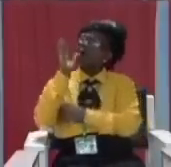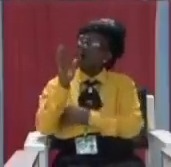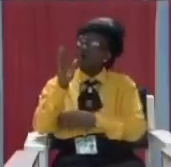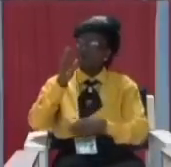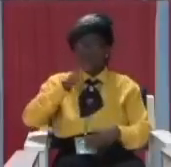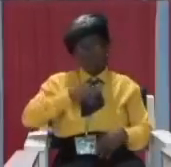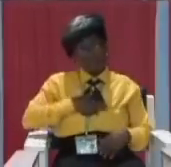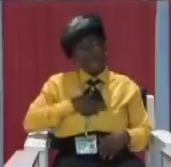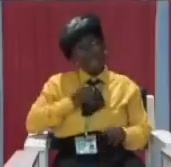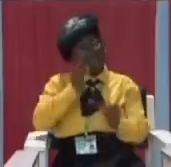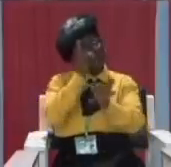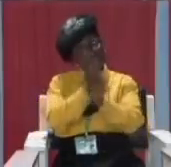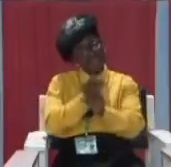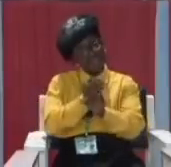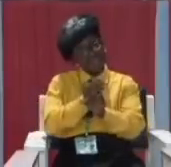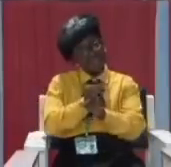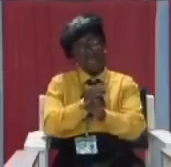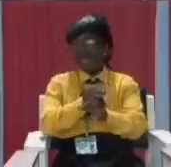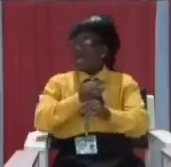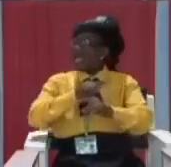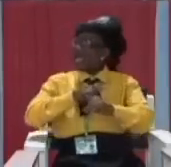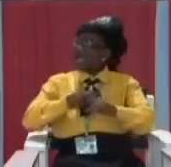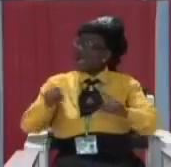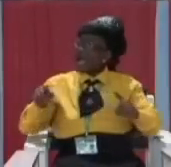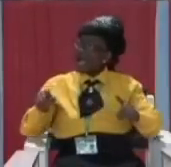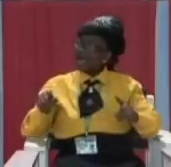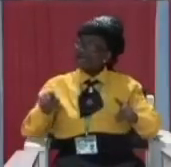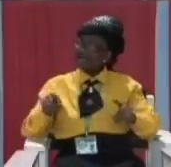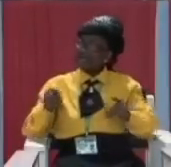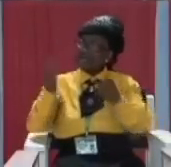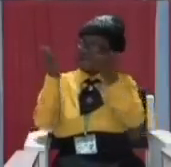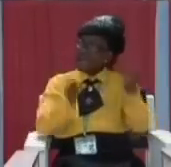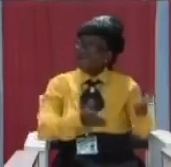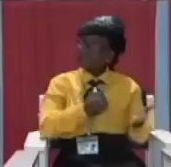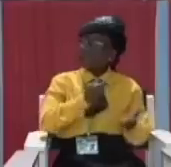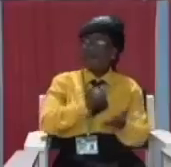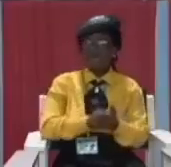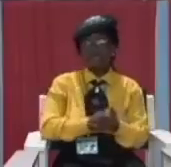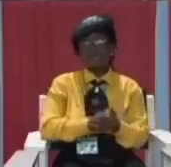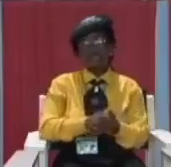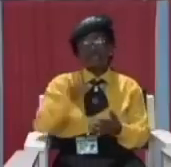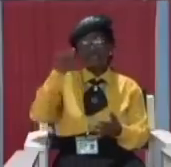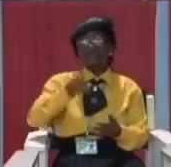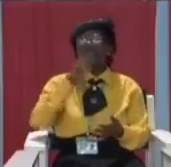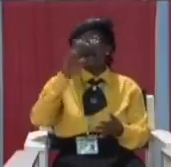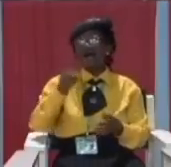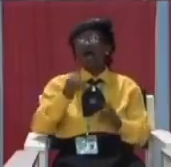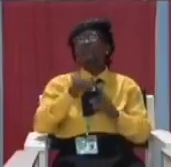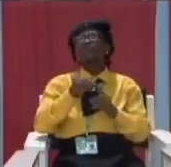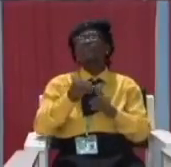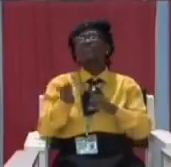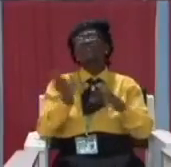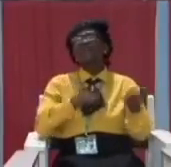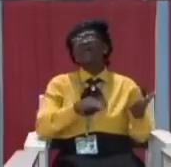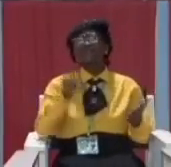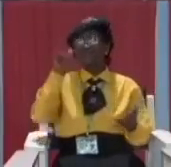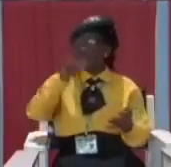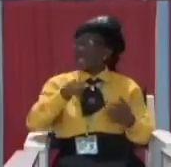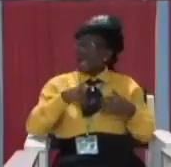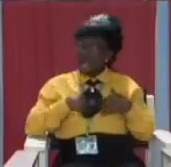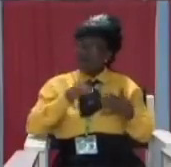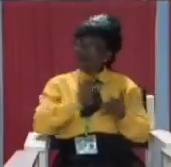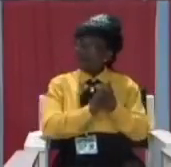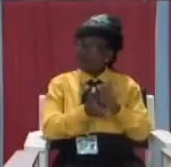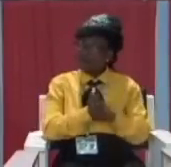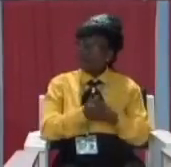that. They are too dead. They have become bones. They are not just